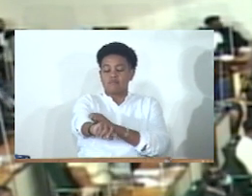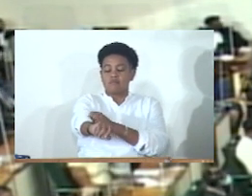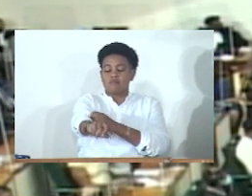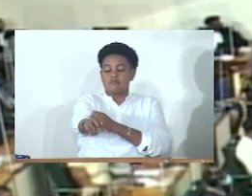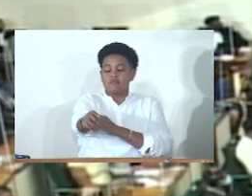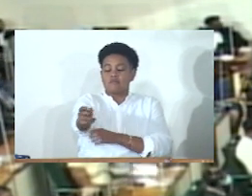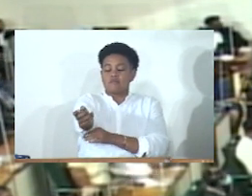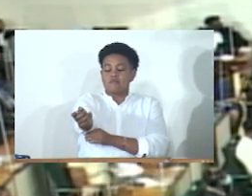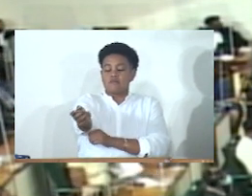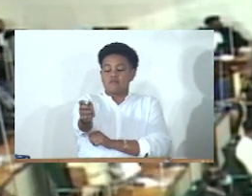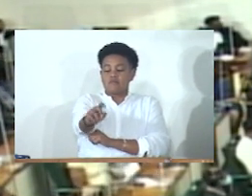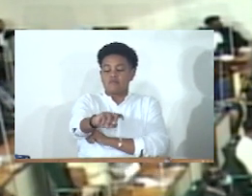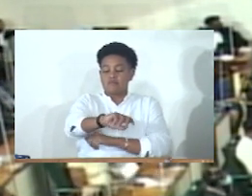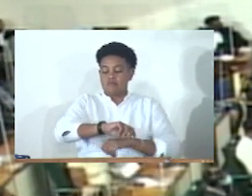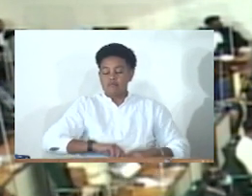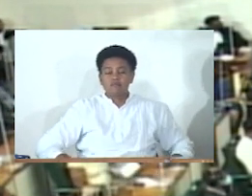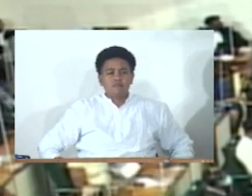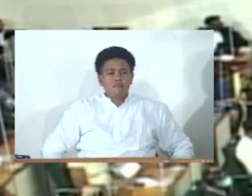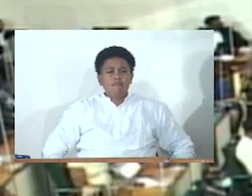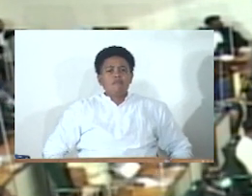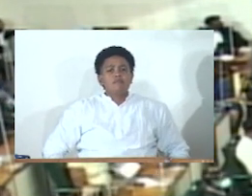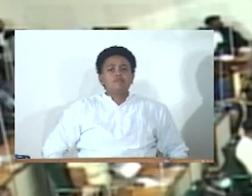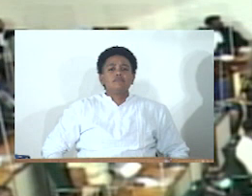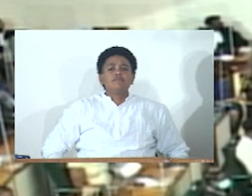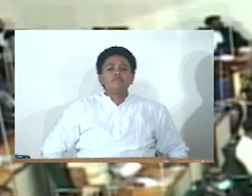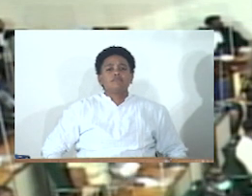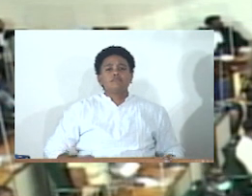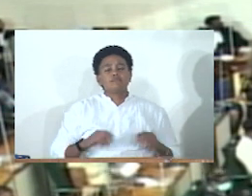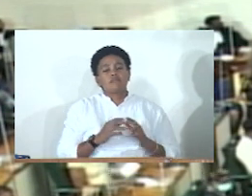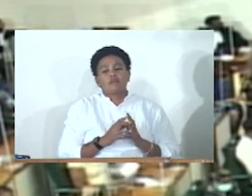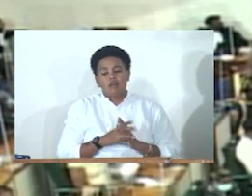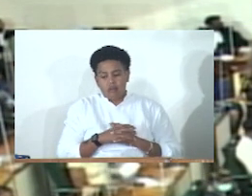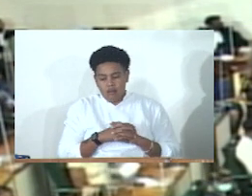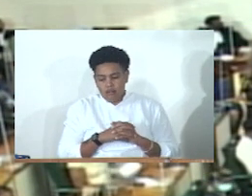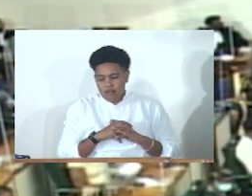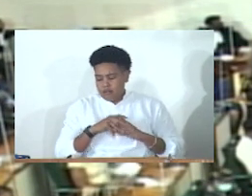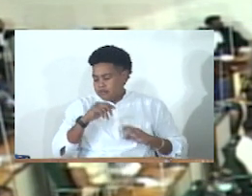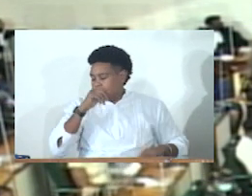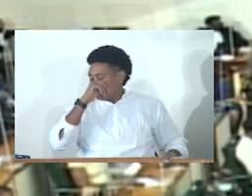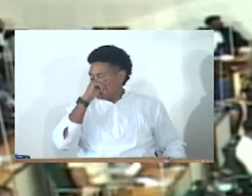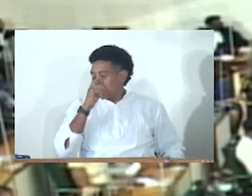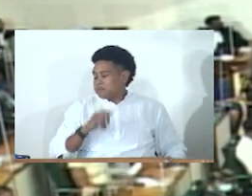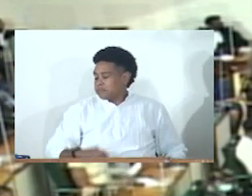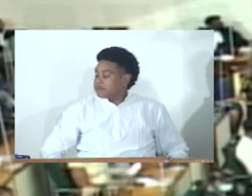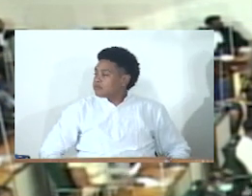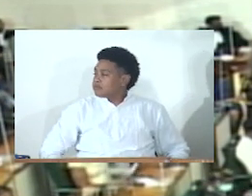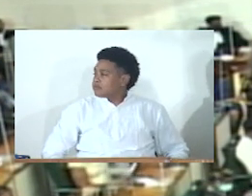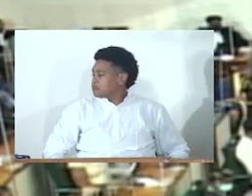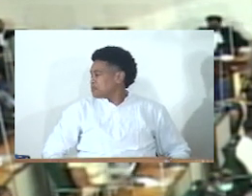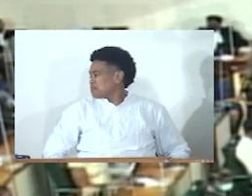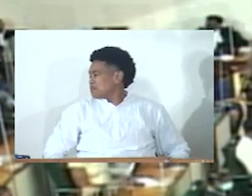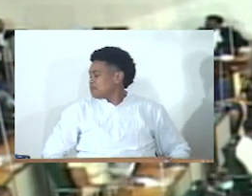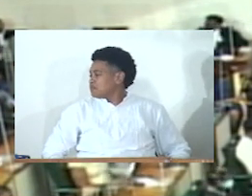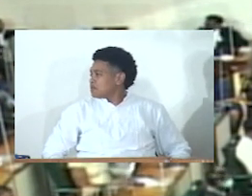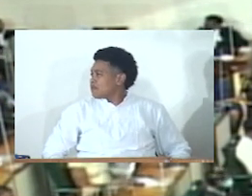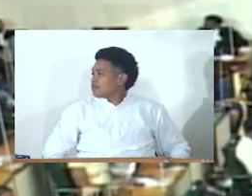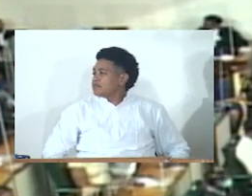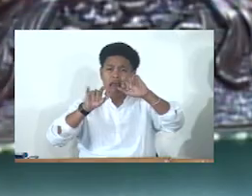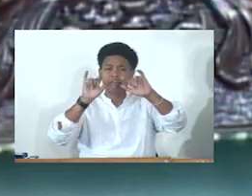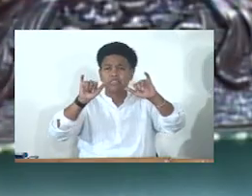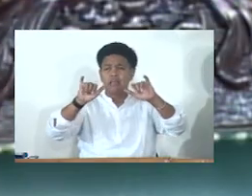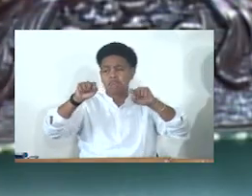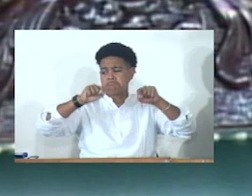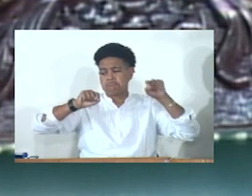the 2021-2022 fiscal year, the Governor-General said the goal was not simply to return Jamaica to its pre-COVID-19